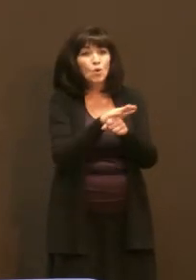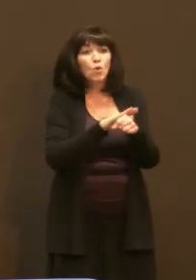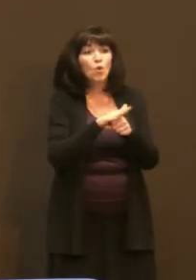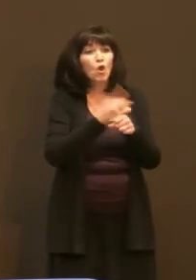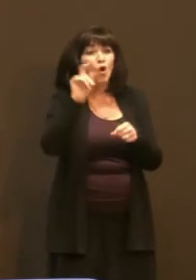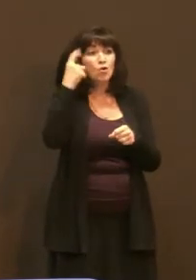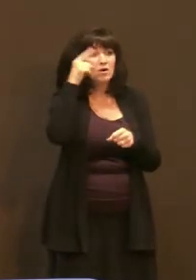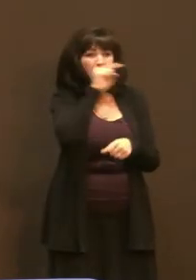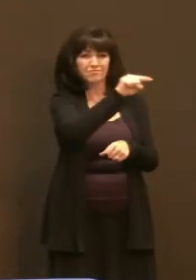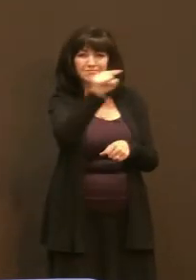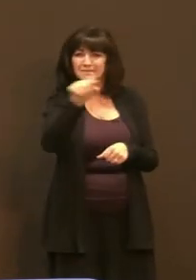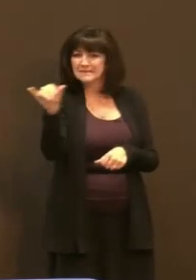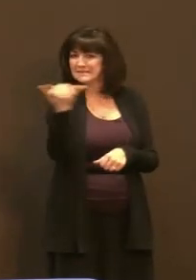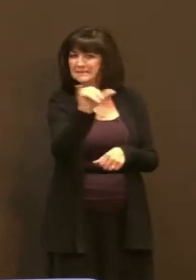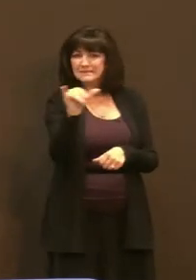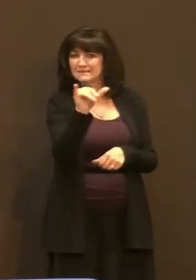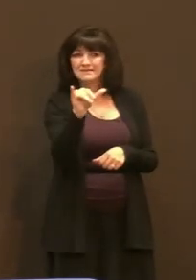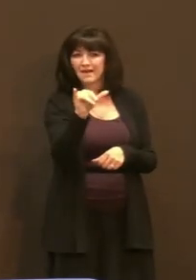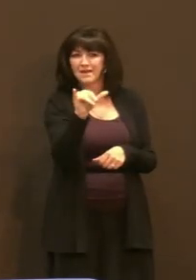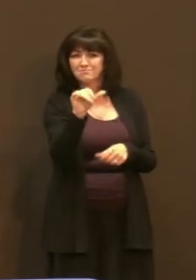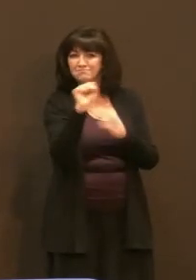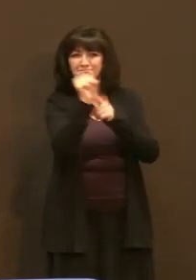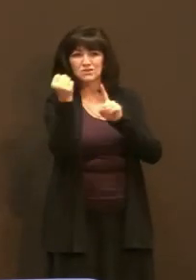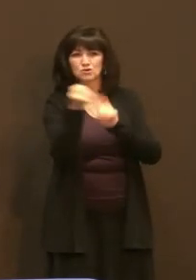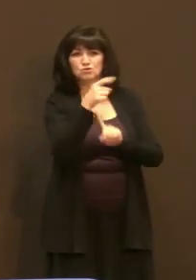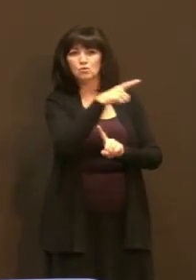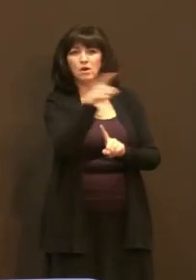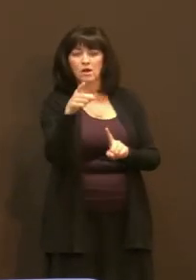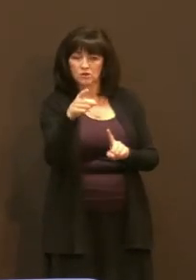are experiencing that same loss.